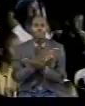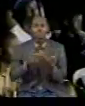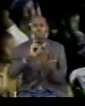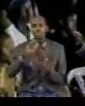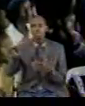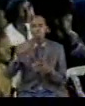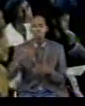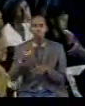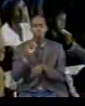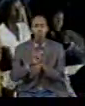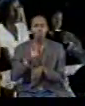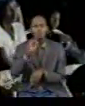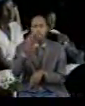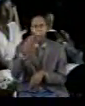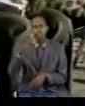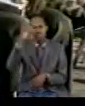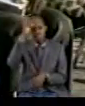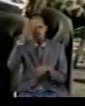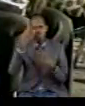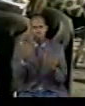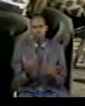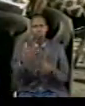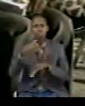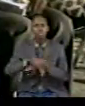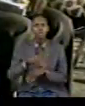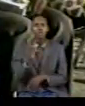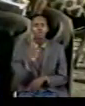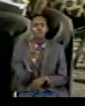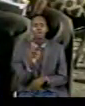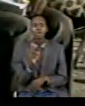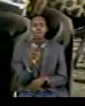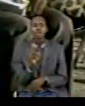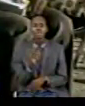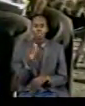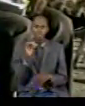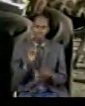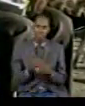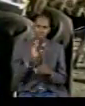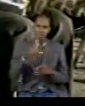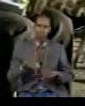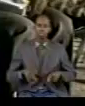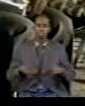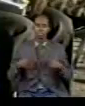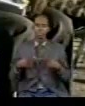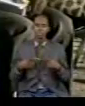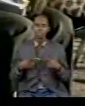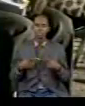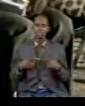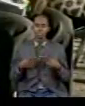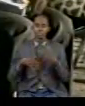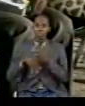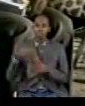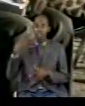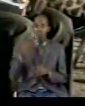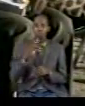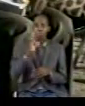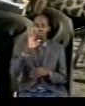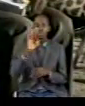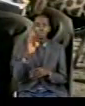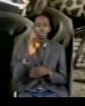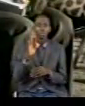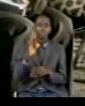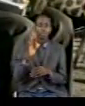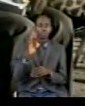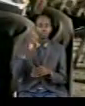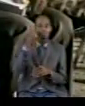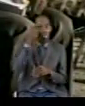the works of the devil tonight? Out of your life? Out of your mind? Out of